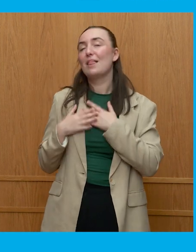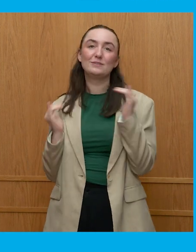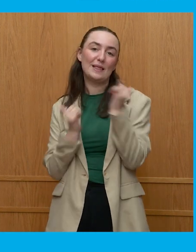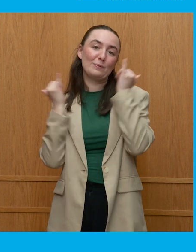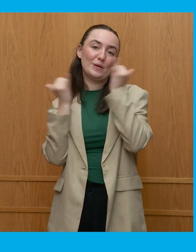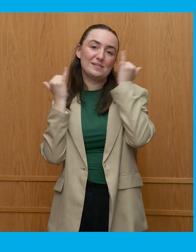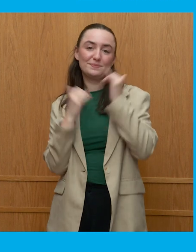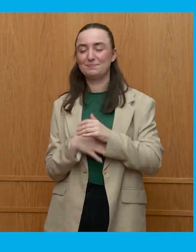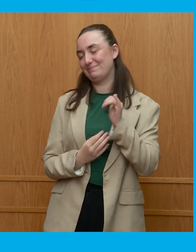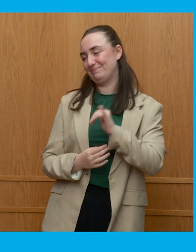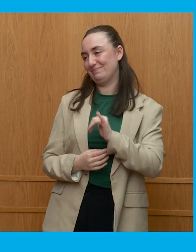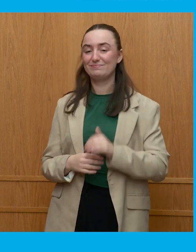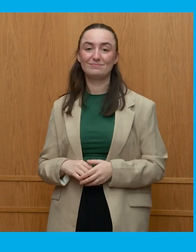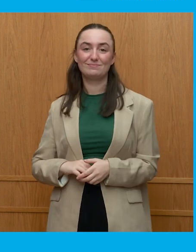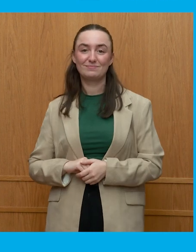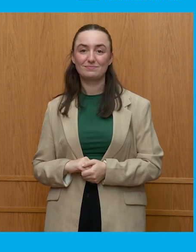Absolutely.